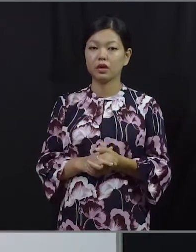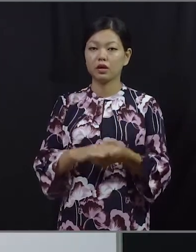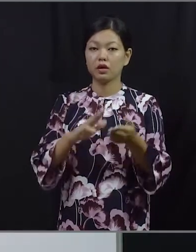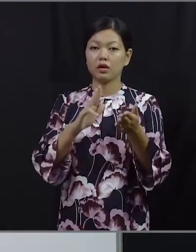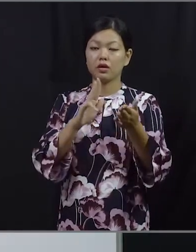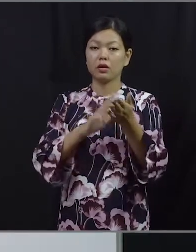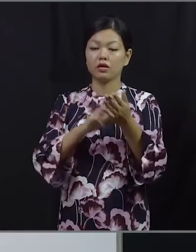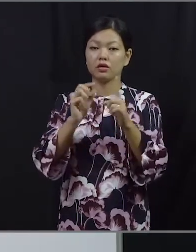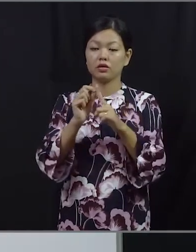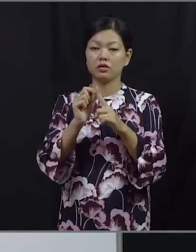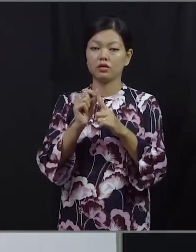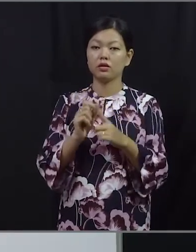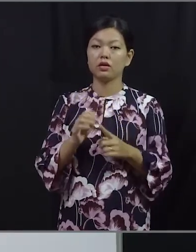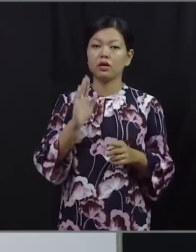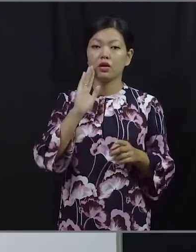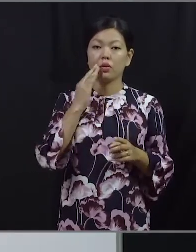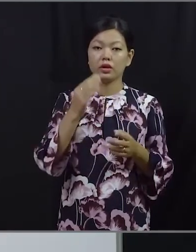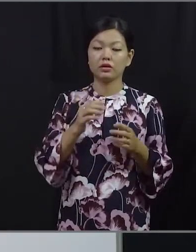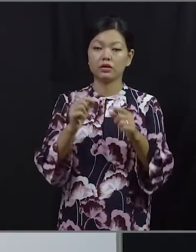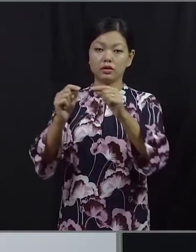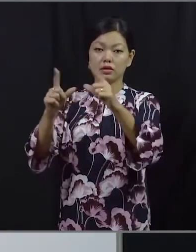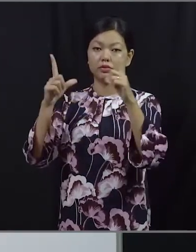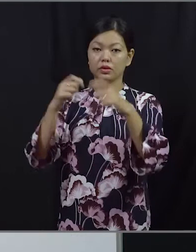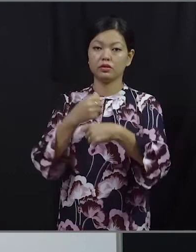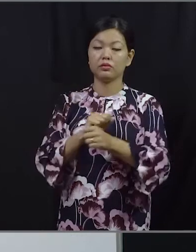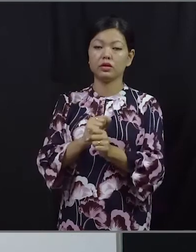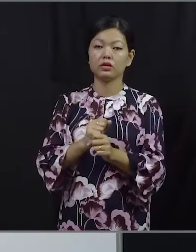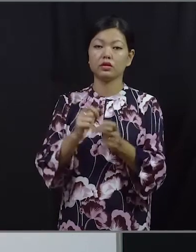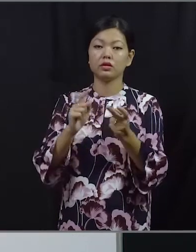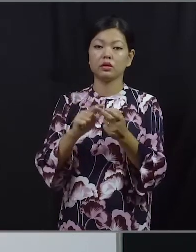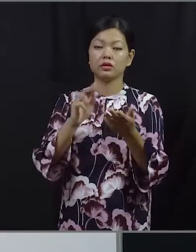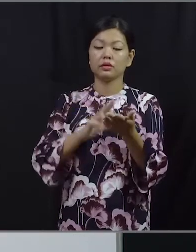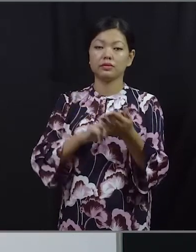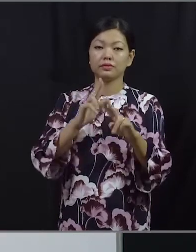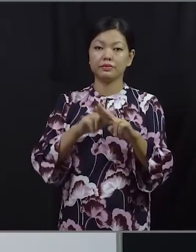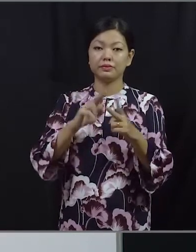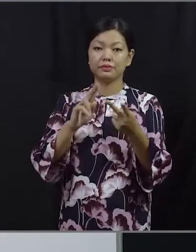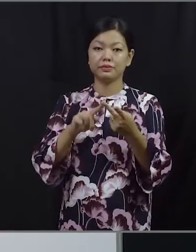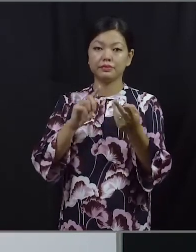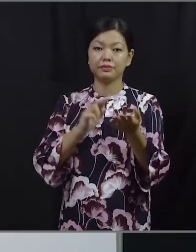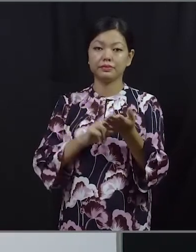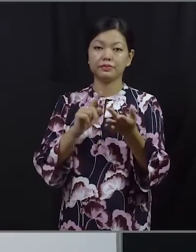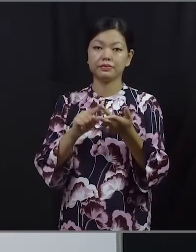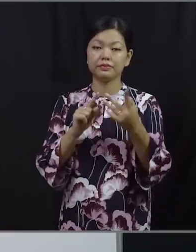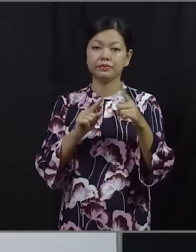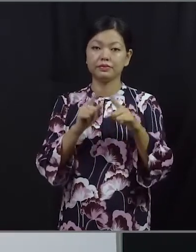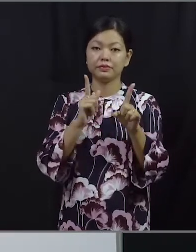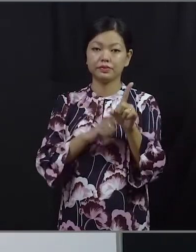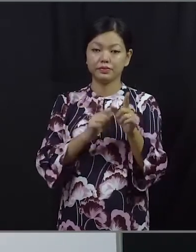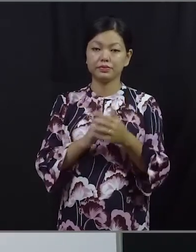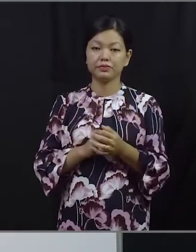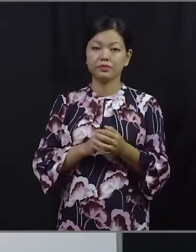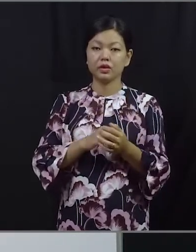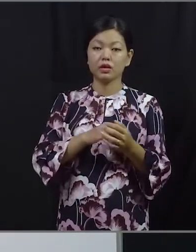when the image is formed at infinity. So definition is every time same, right? Magnifying power. So you have to just write the ratio of the